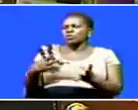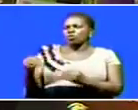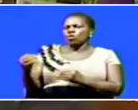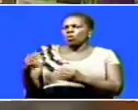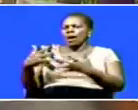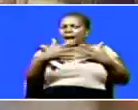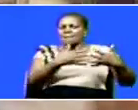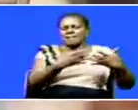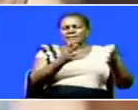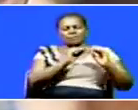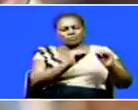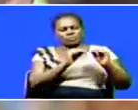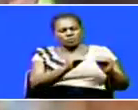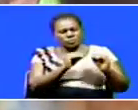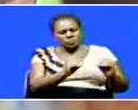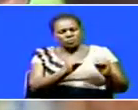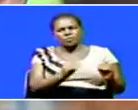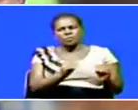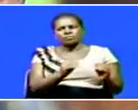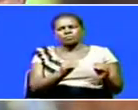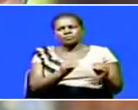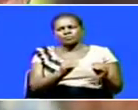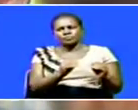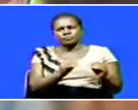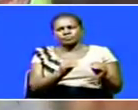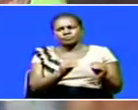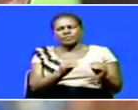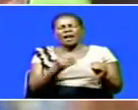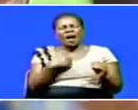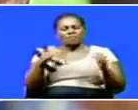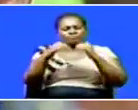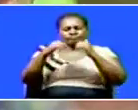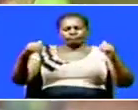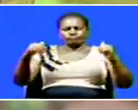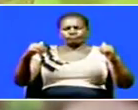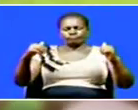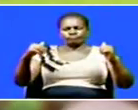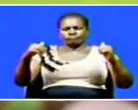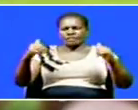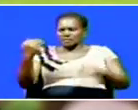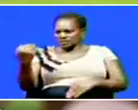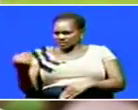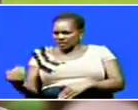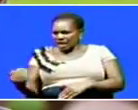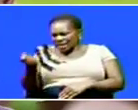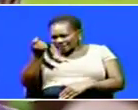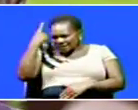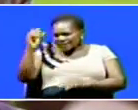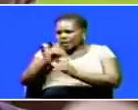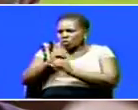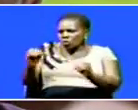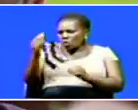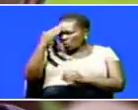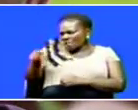ngambo, wamesomesha watoto wao, wamewasomesha na wame... So there is a gap actually unakuta huyu mtoto doesn't understand